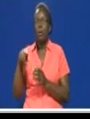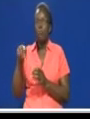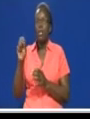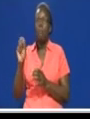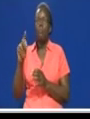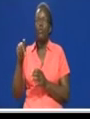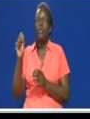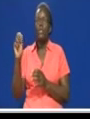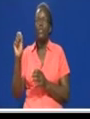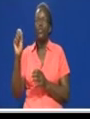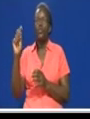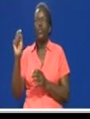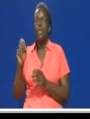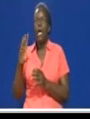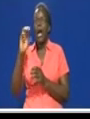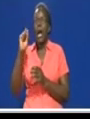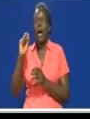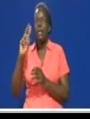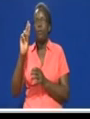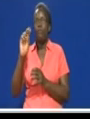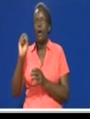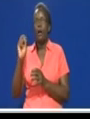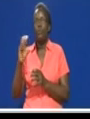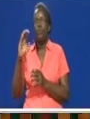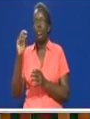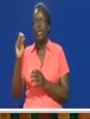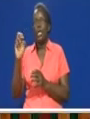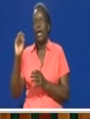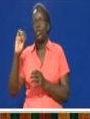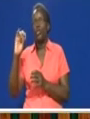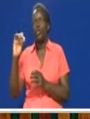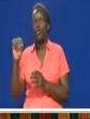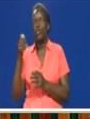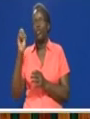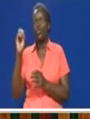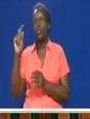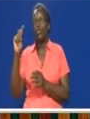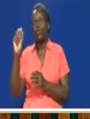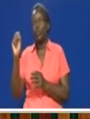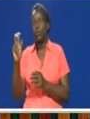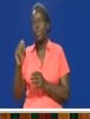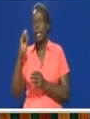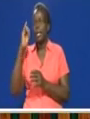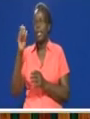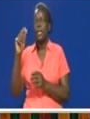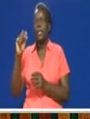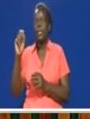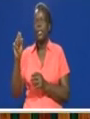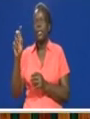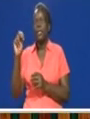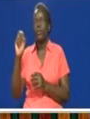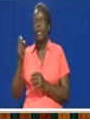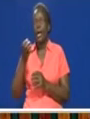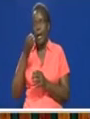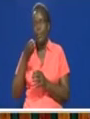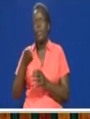prepositions, adverbs, conjunctions, interjections. You should know all of them and their functions